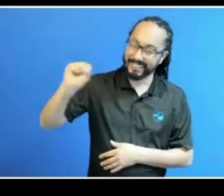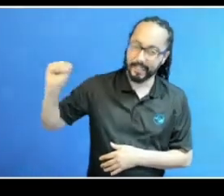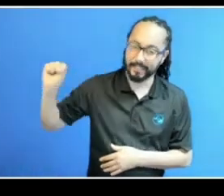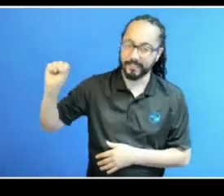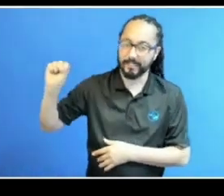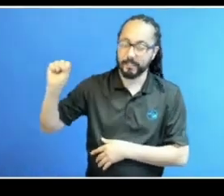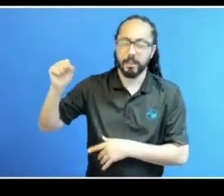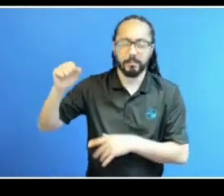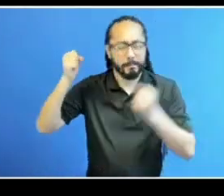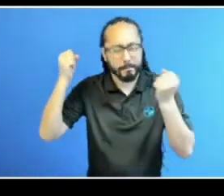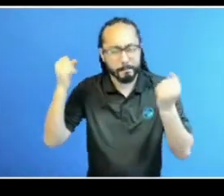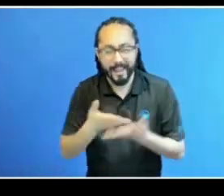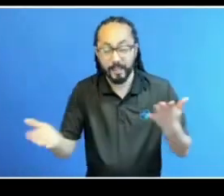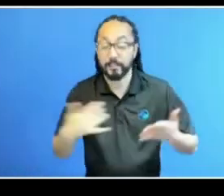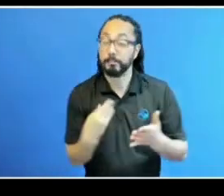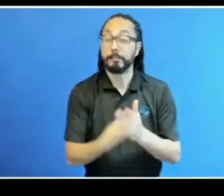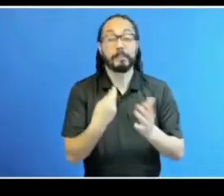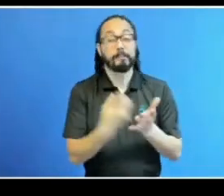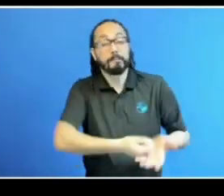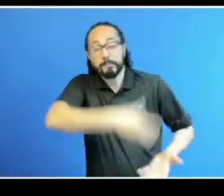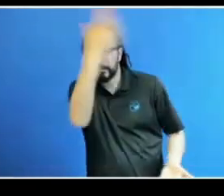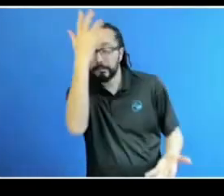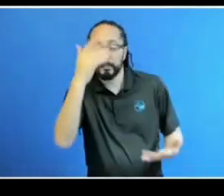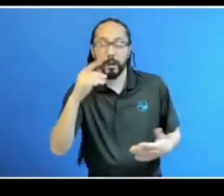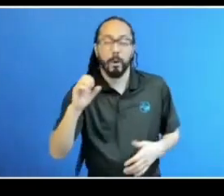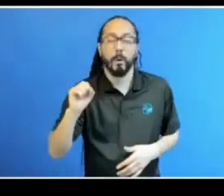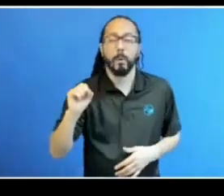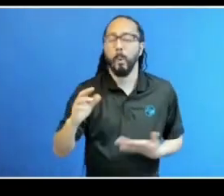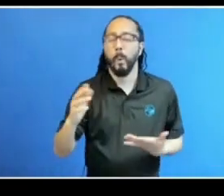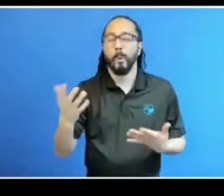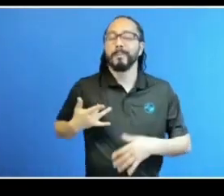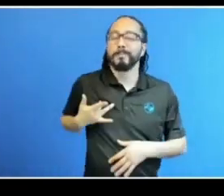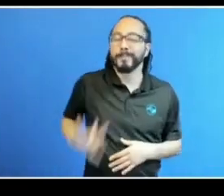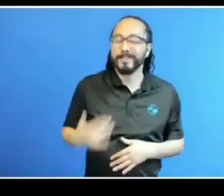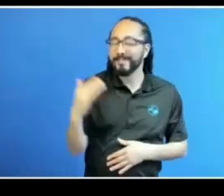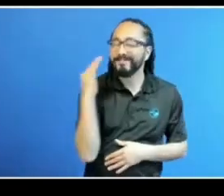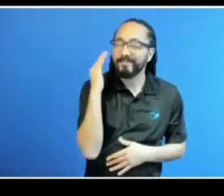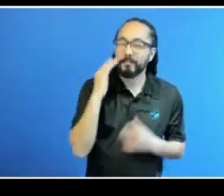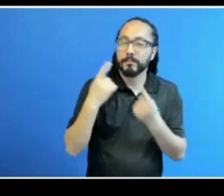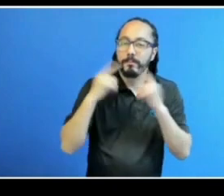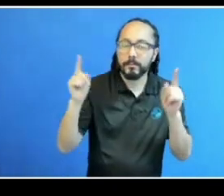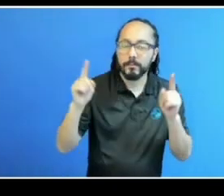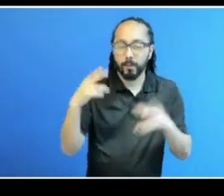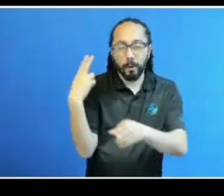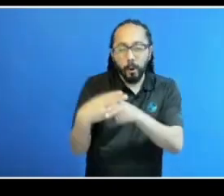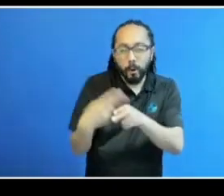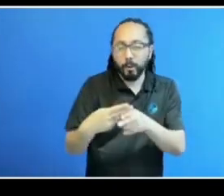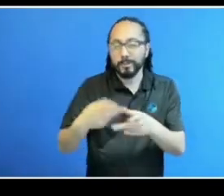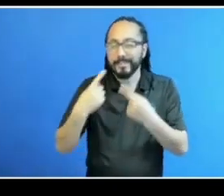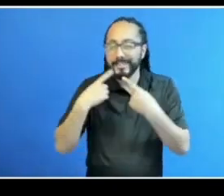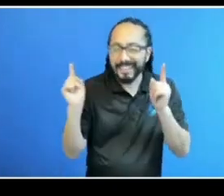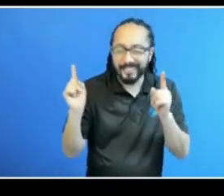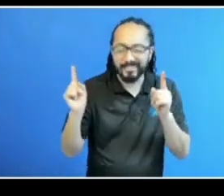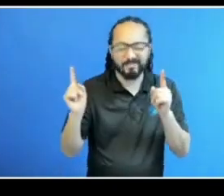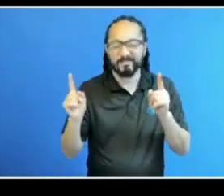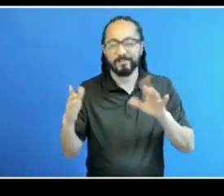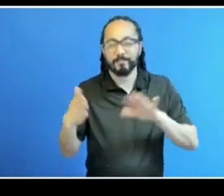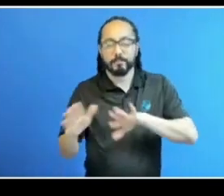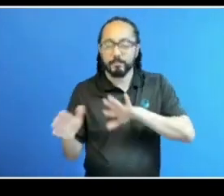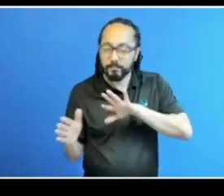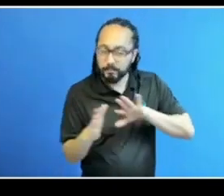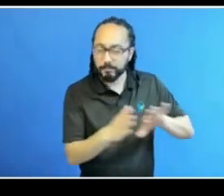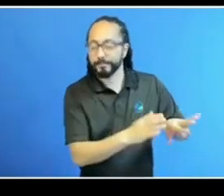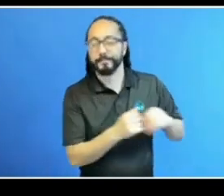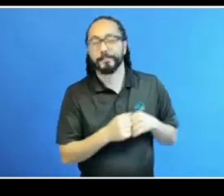the financial means or some of the traditional standards of success that we oftentimes see in